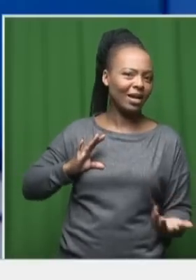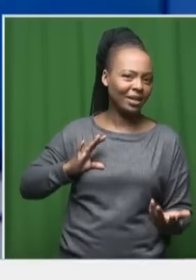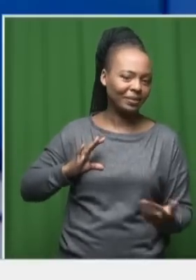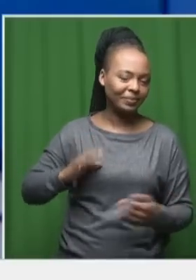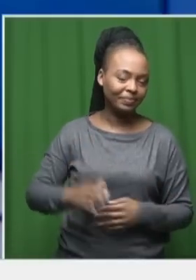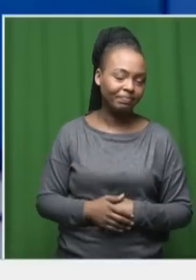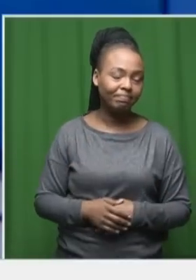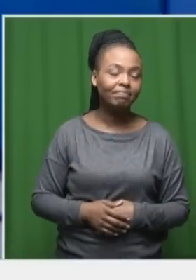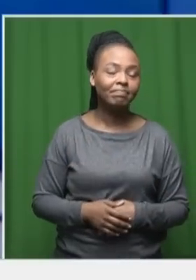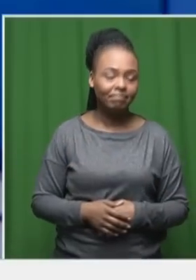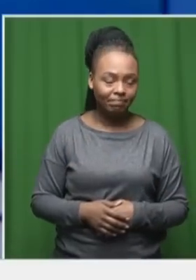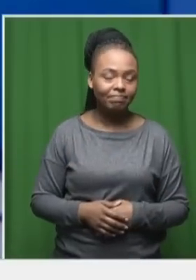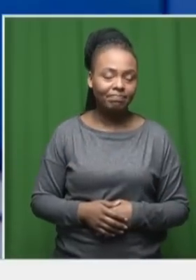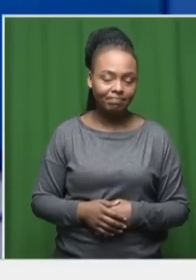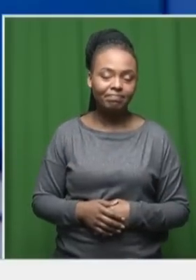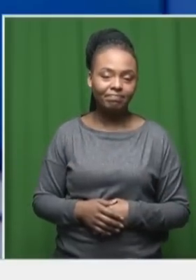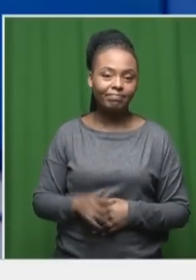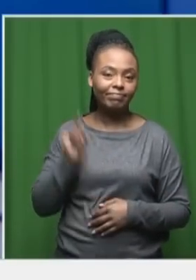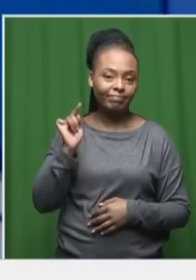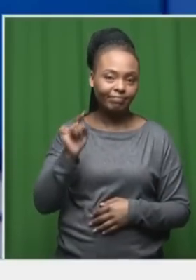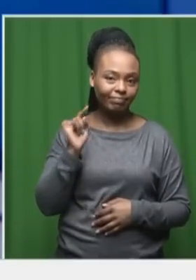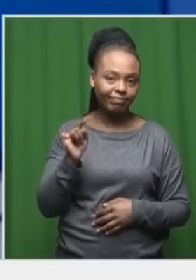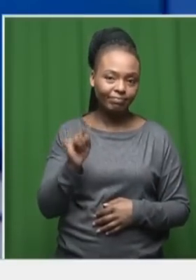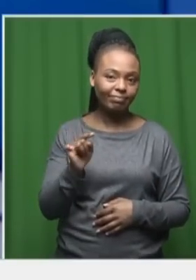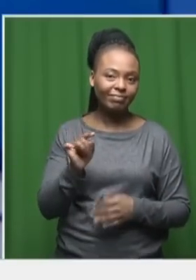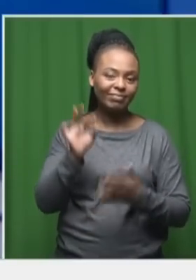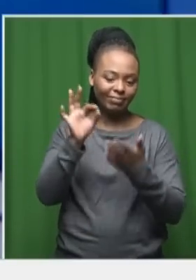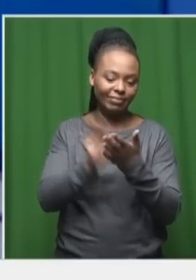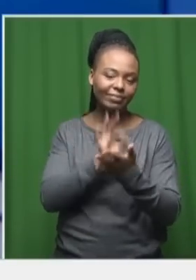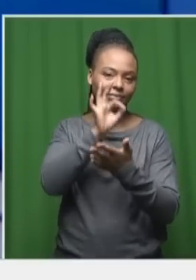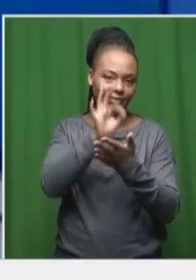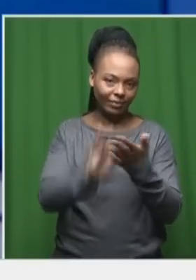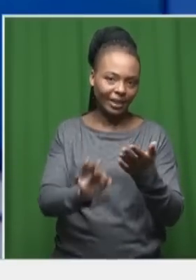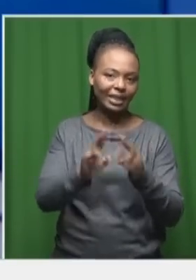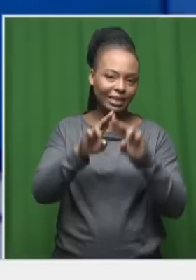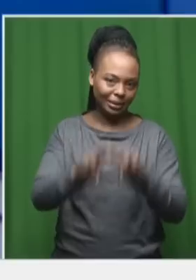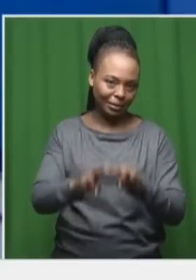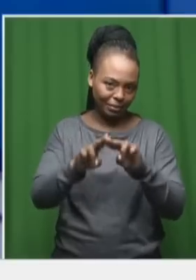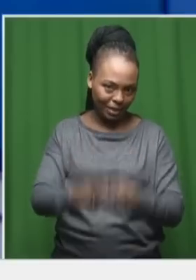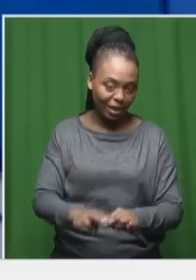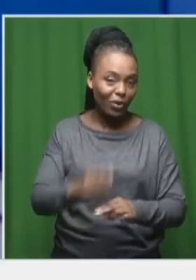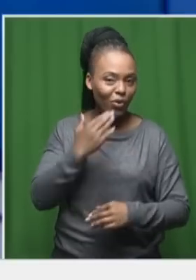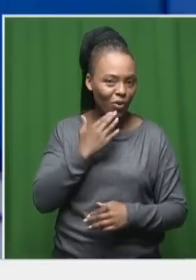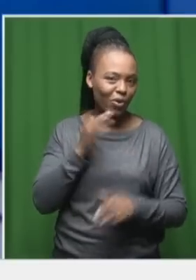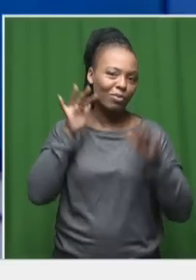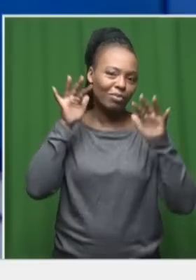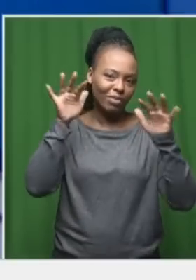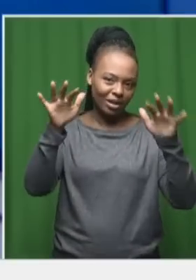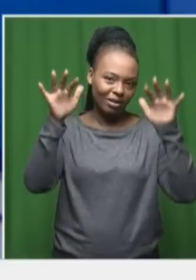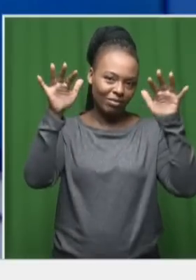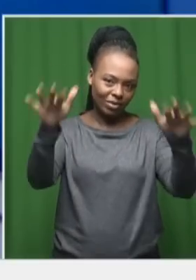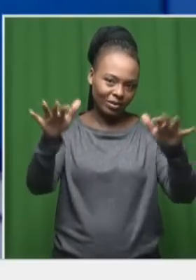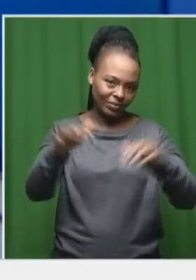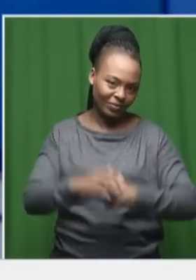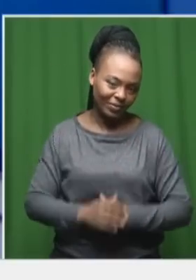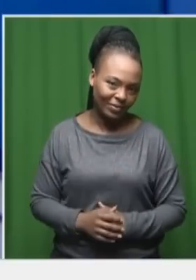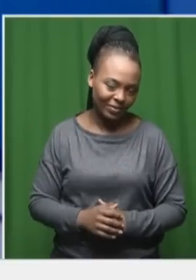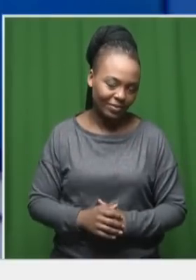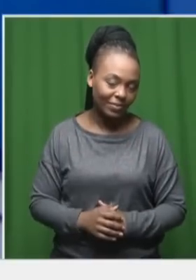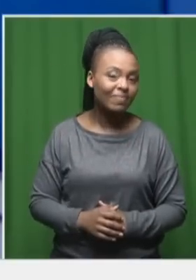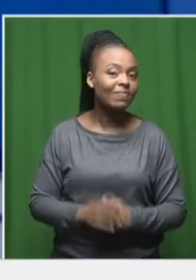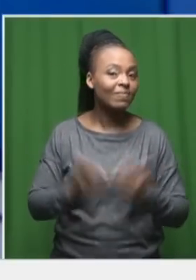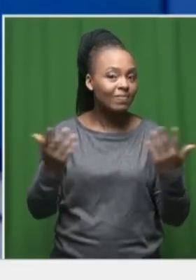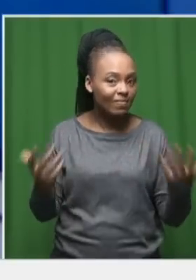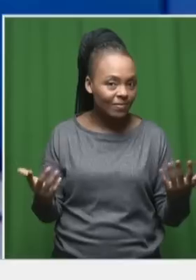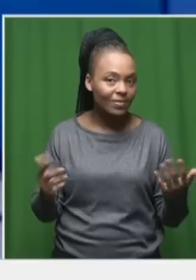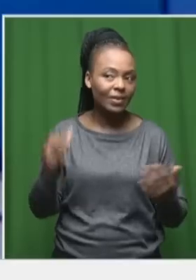electorate, with the general population, because, as you say, unless the populace does